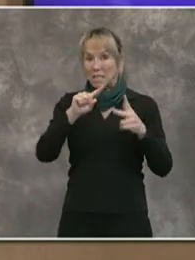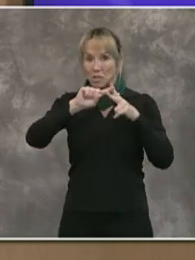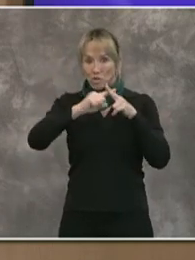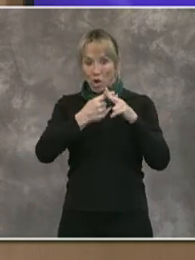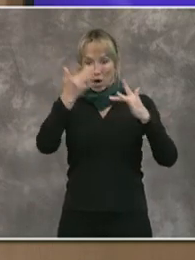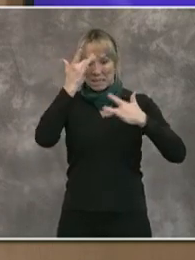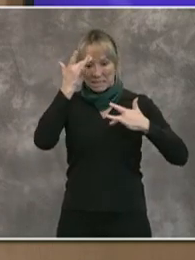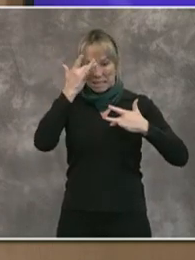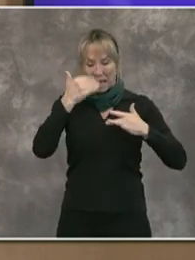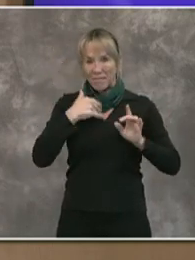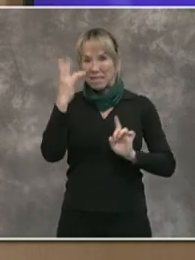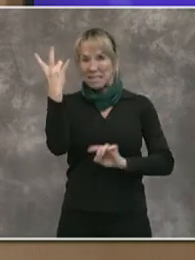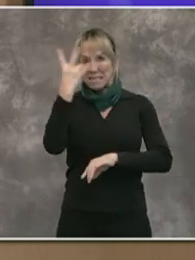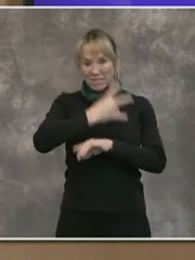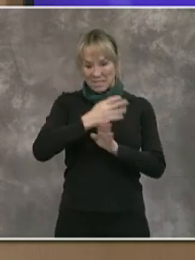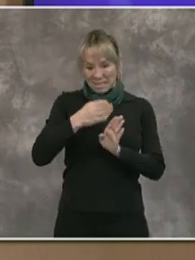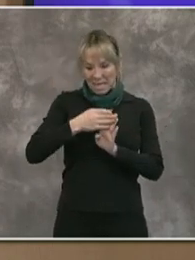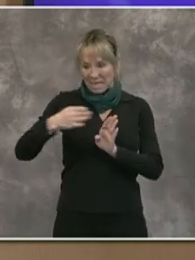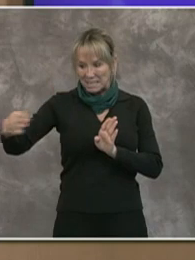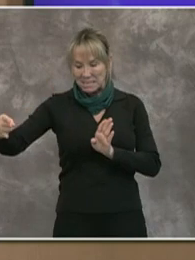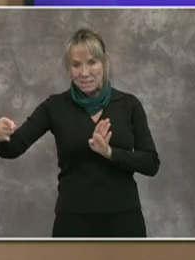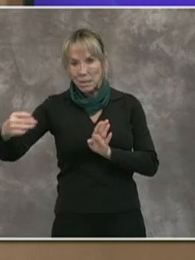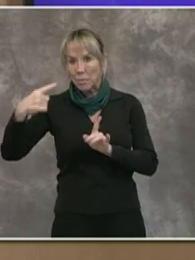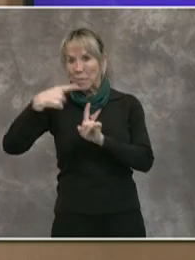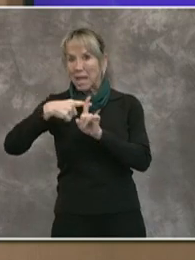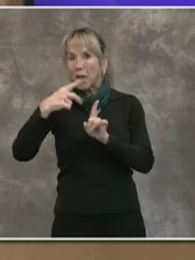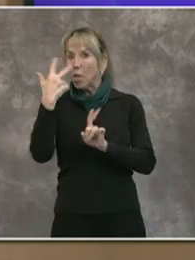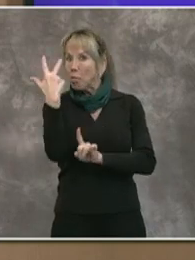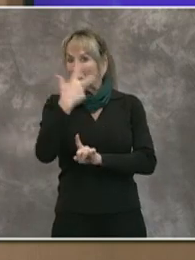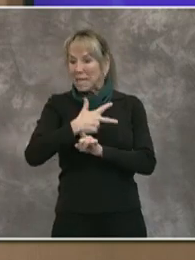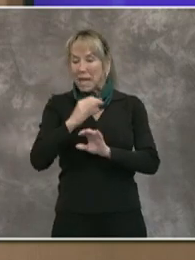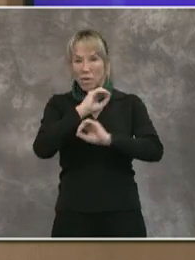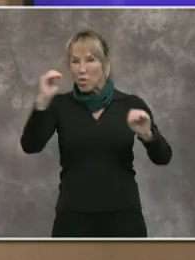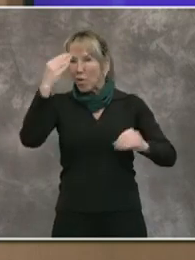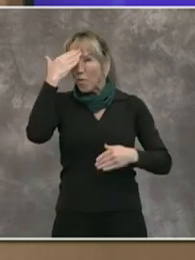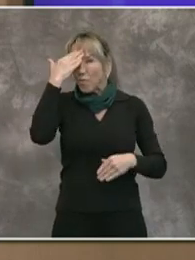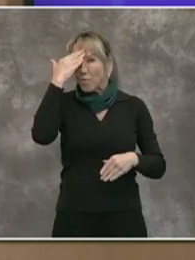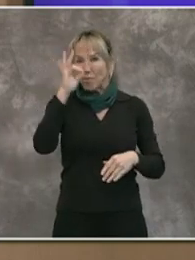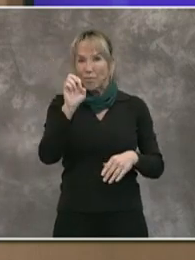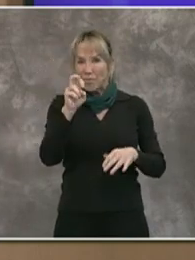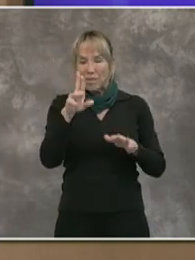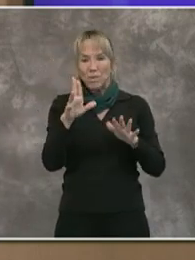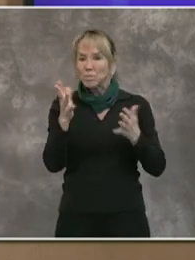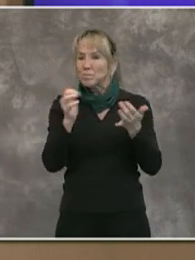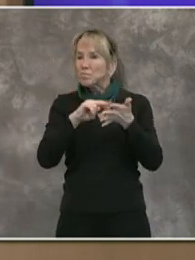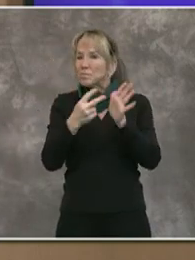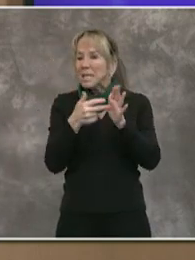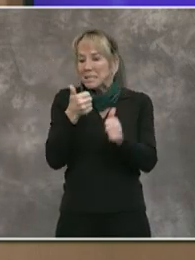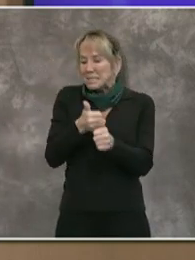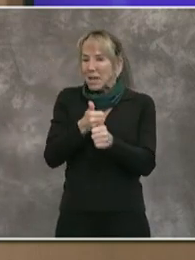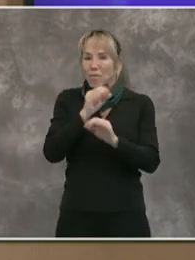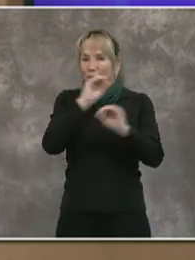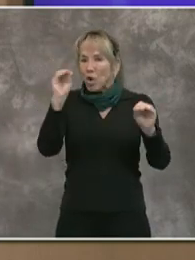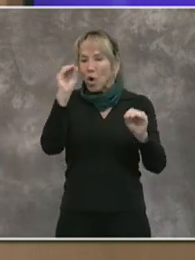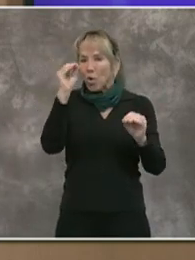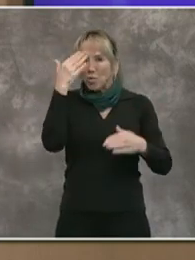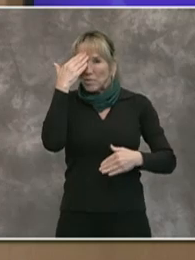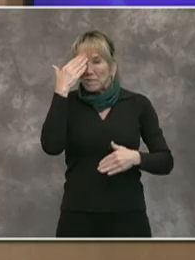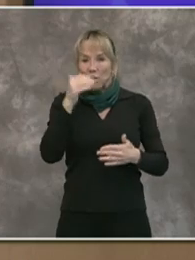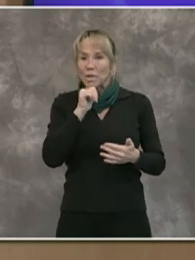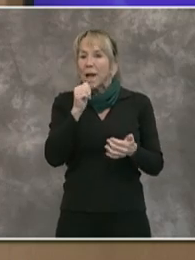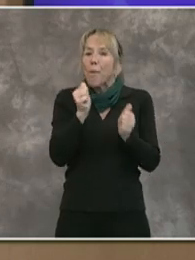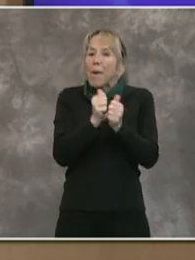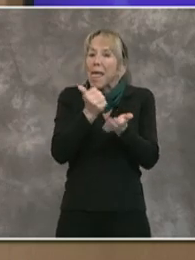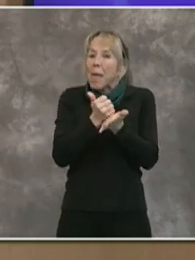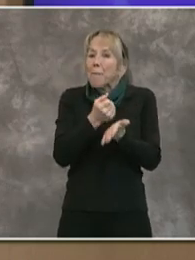symptoms, and no fever for 3 days without other medicine or intervention, and that is per CDC guideline.